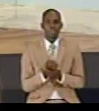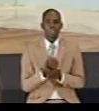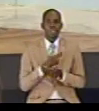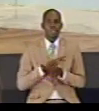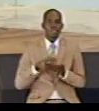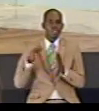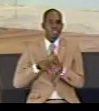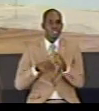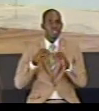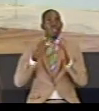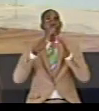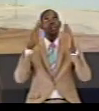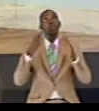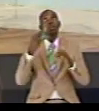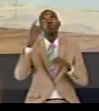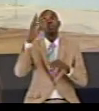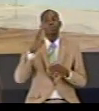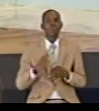house of God.